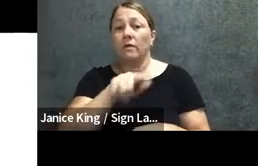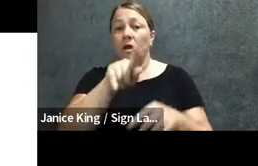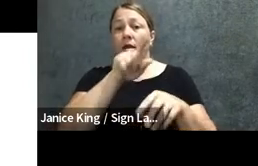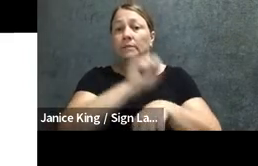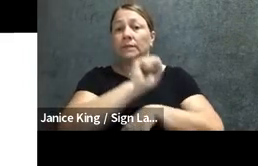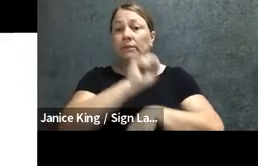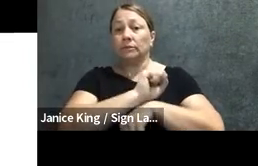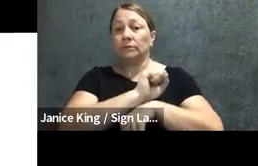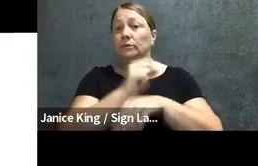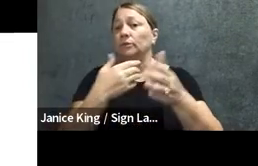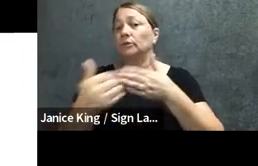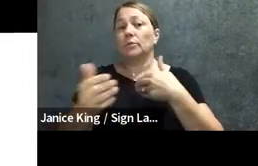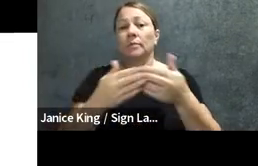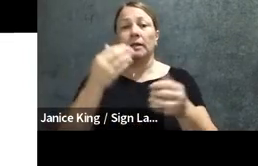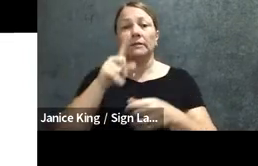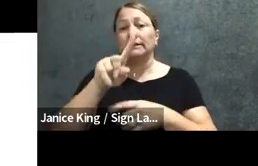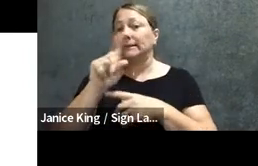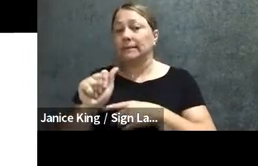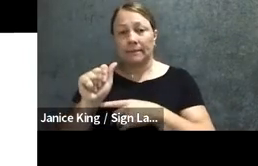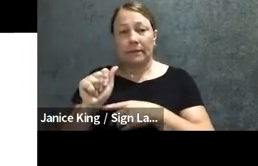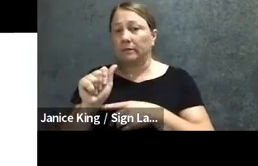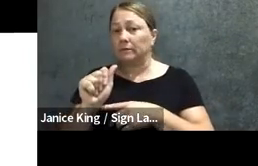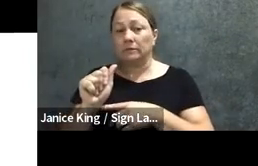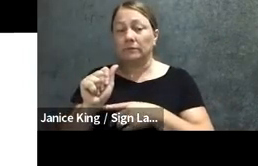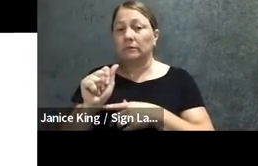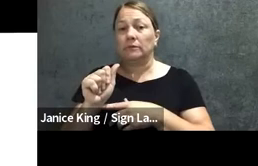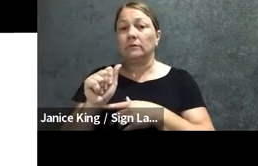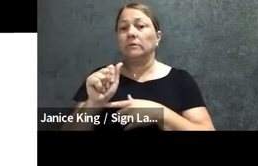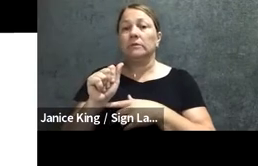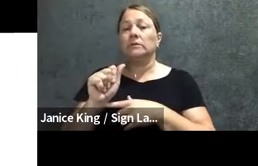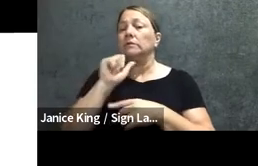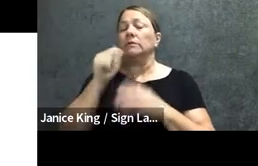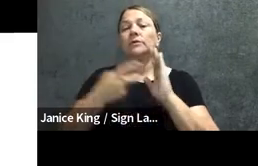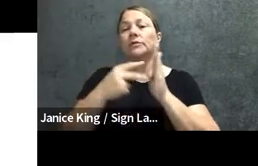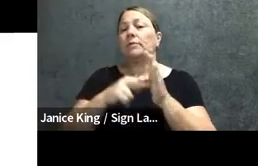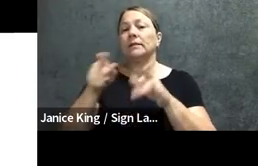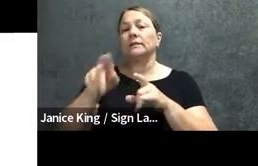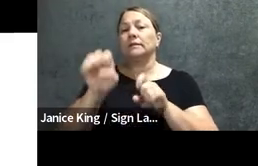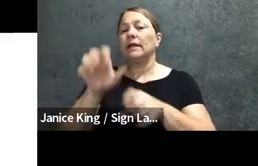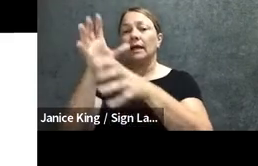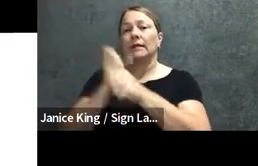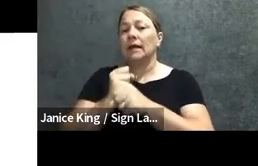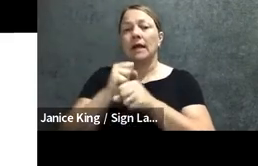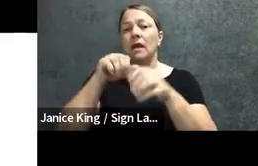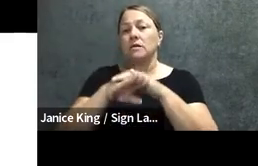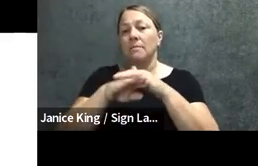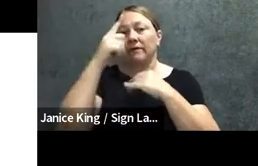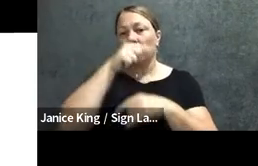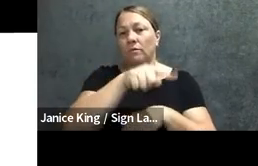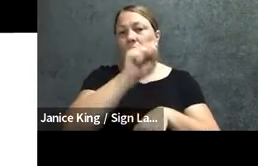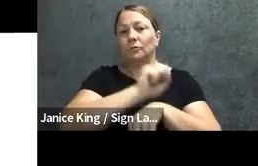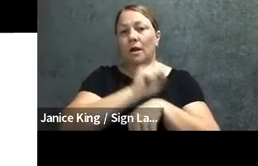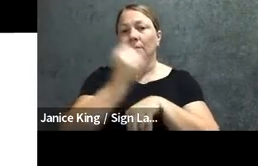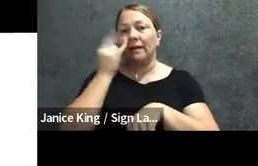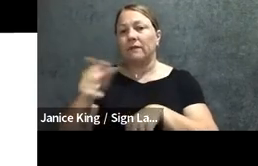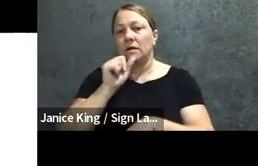despite having a disability, they're not entitled to a reasonable accommodation, and the ADA